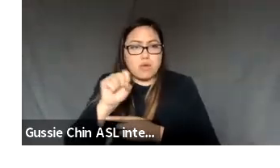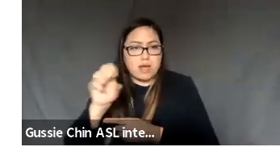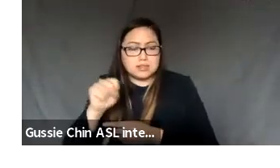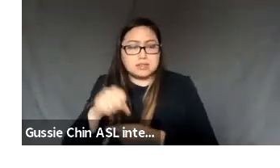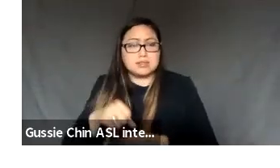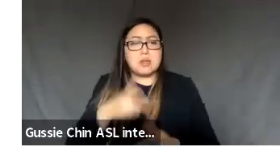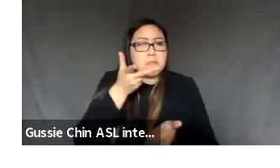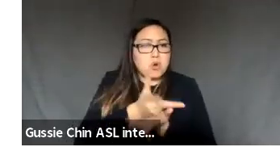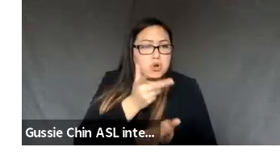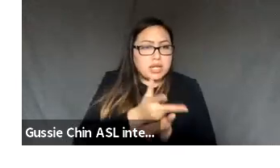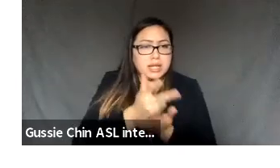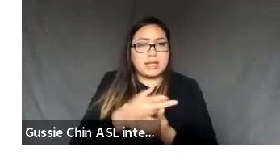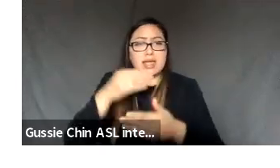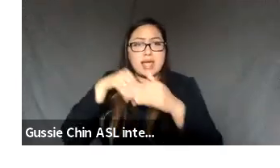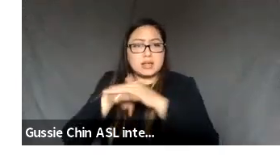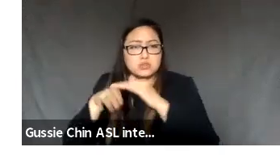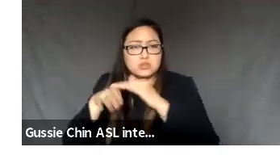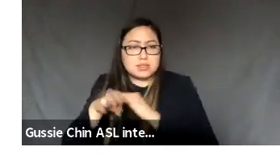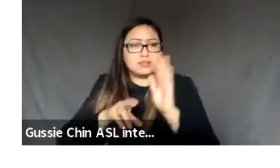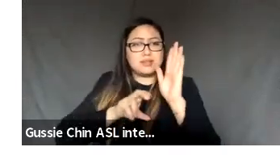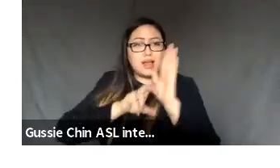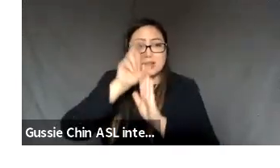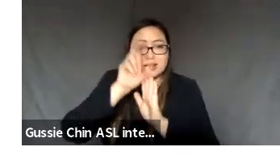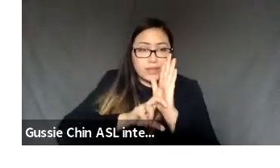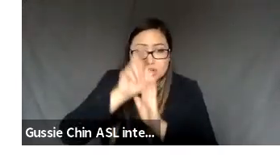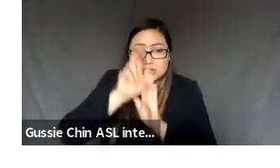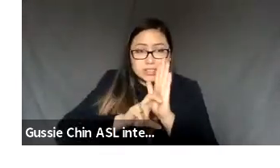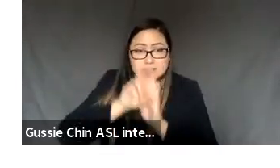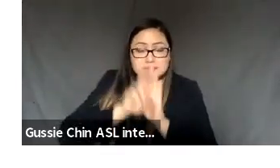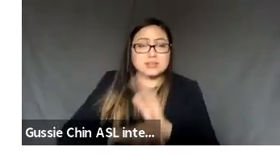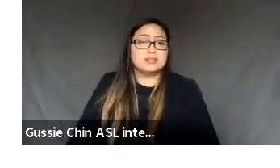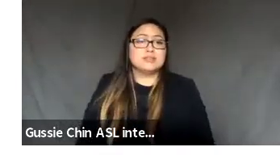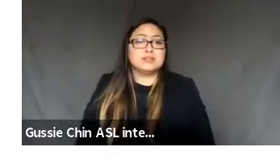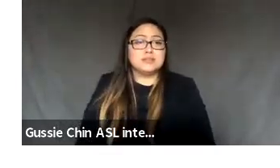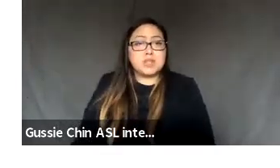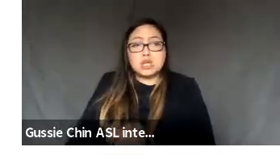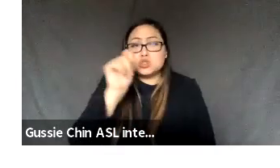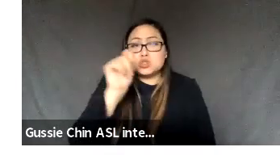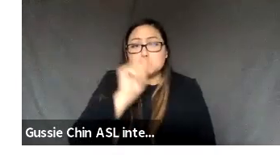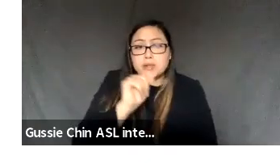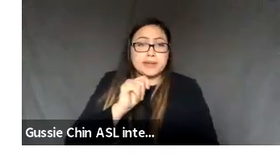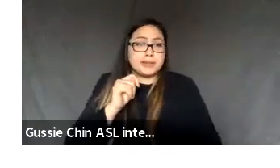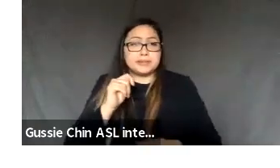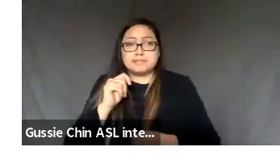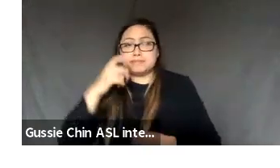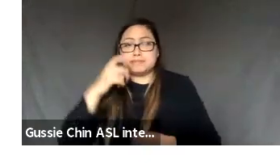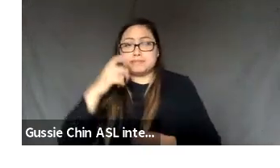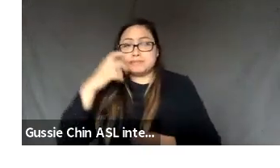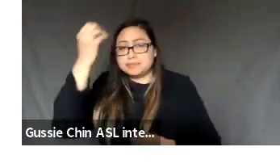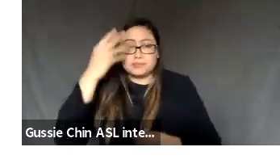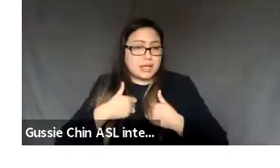entrances, if not all are accessible, at elevators, toilet and bathing rooms that are not all